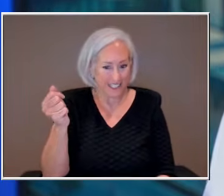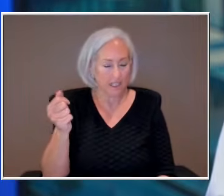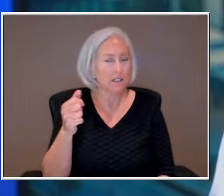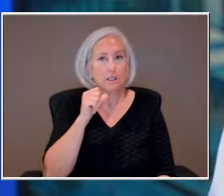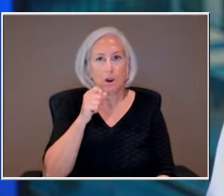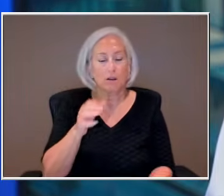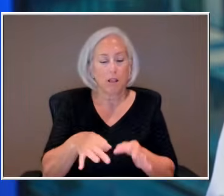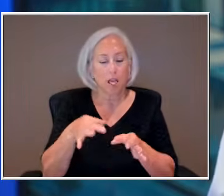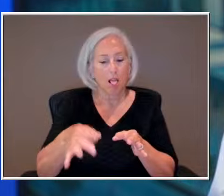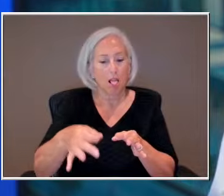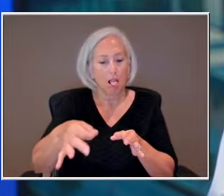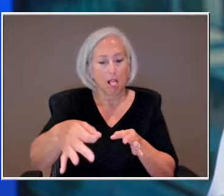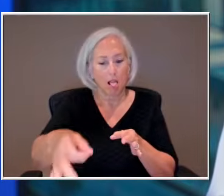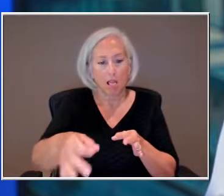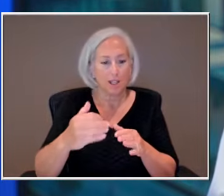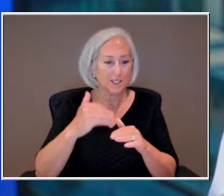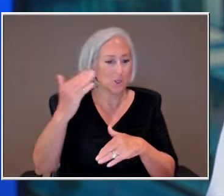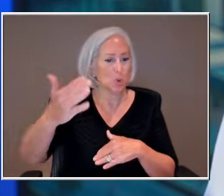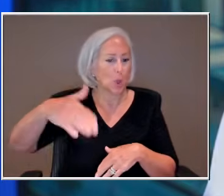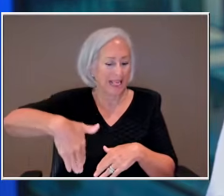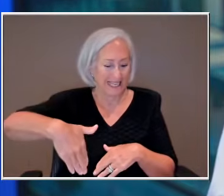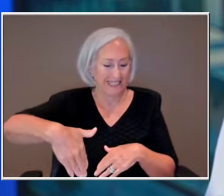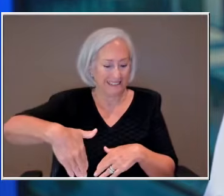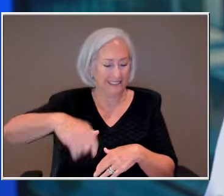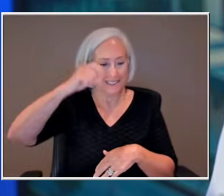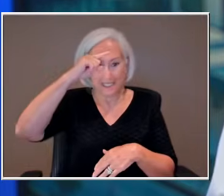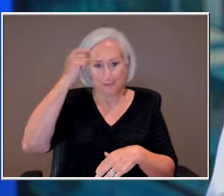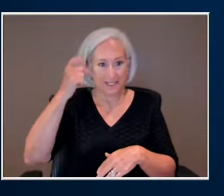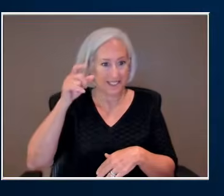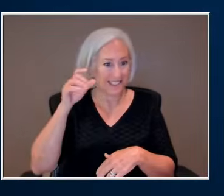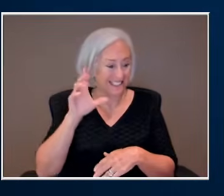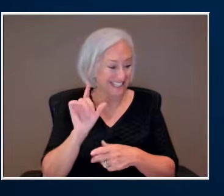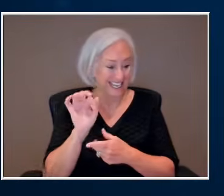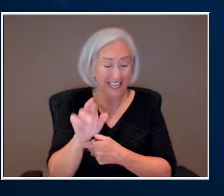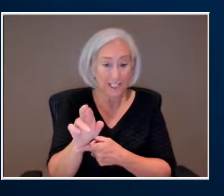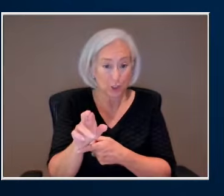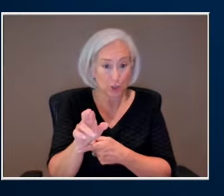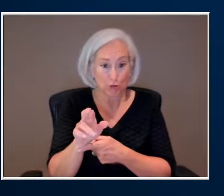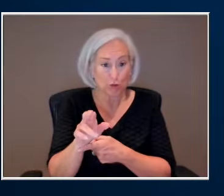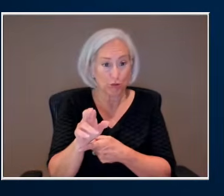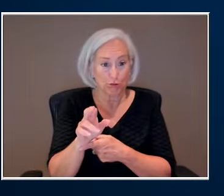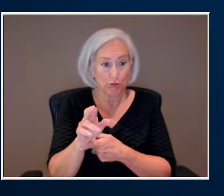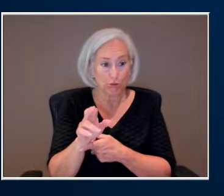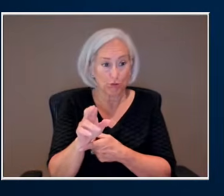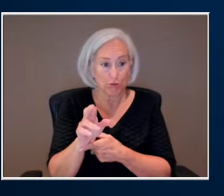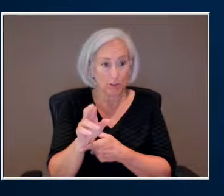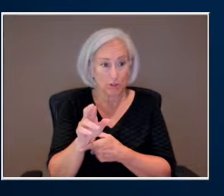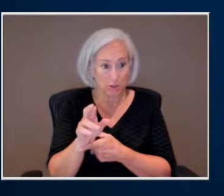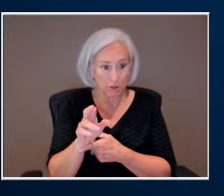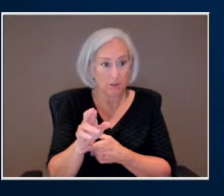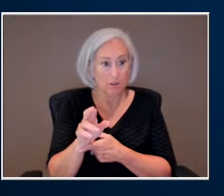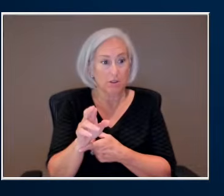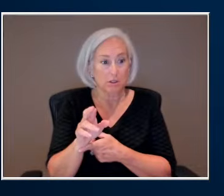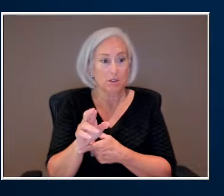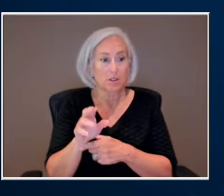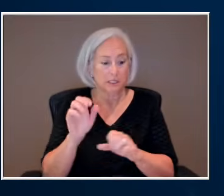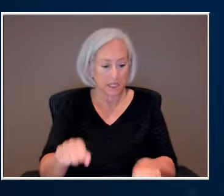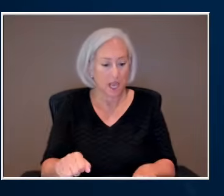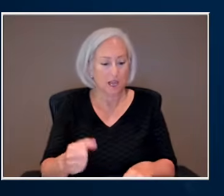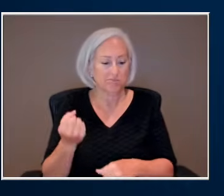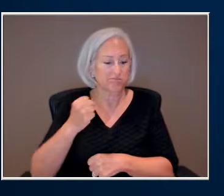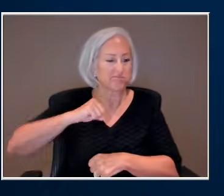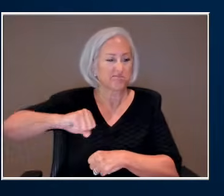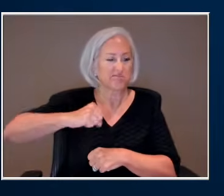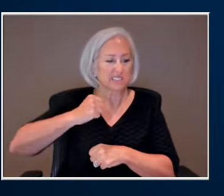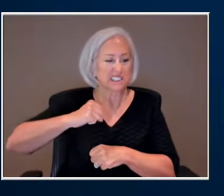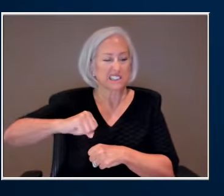too late, because as you see, these cancers, they can get more and more resistant as time goes on. You don't want to